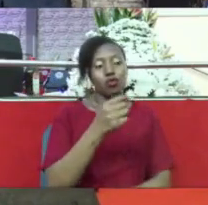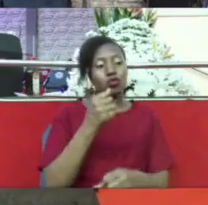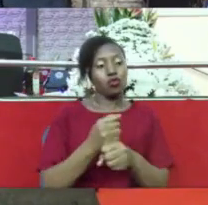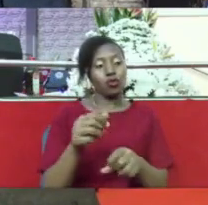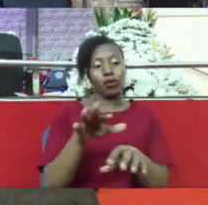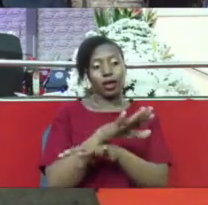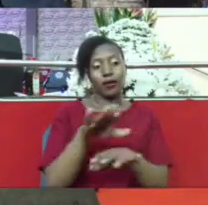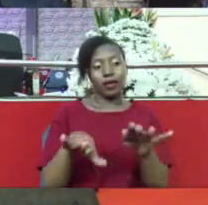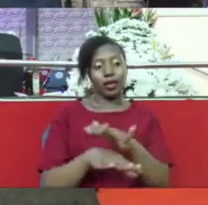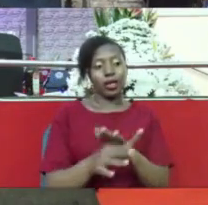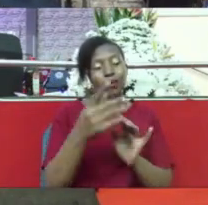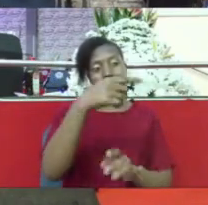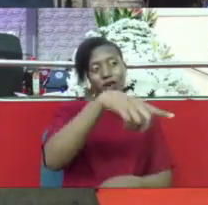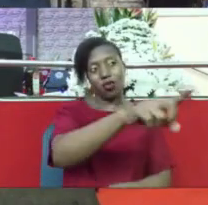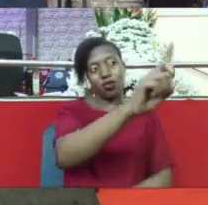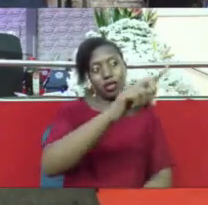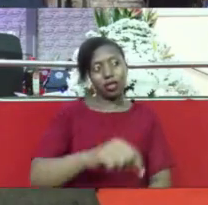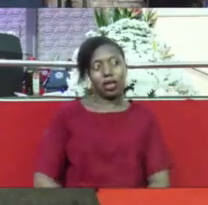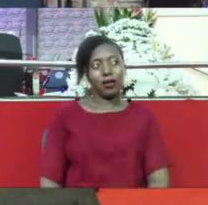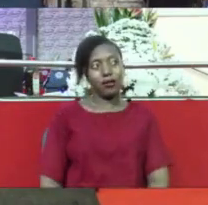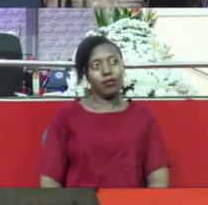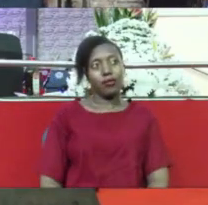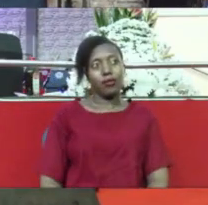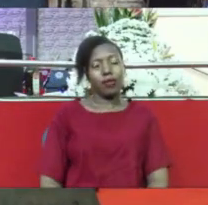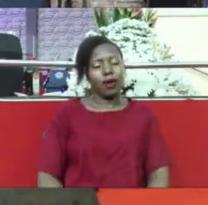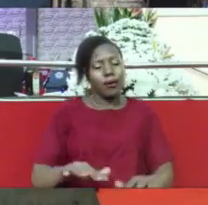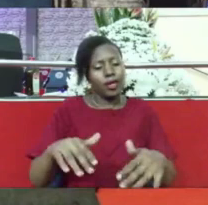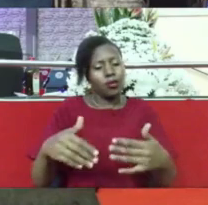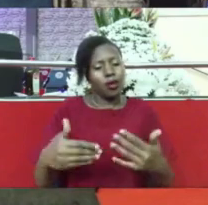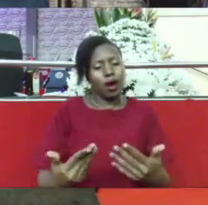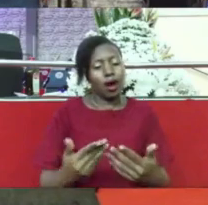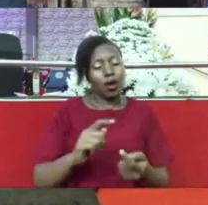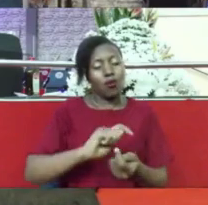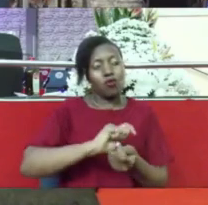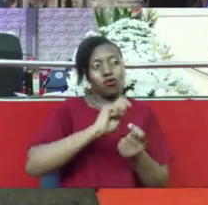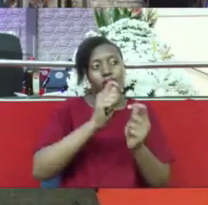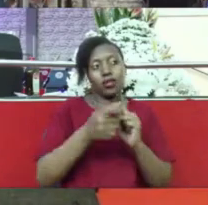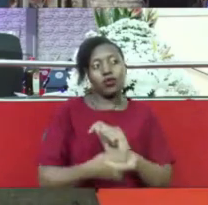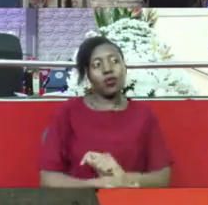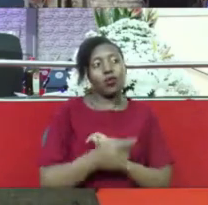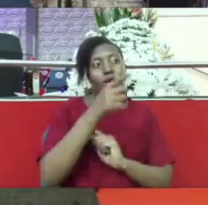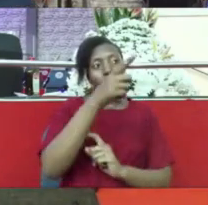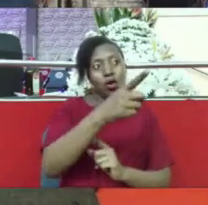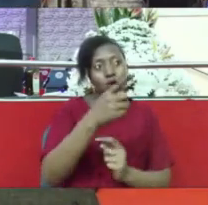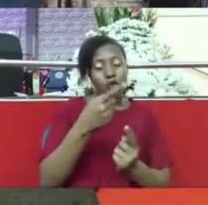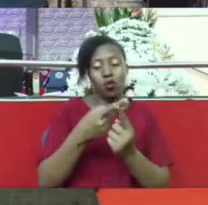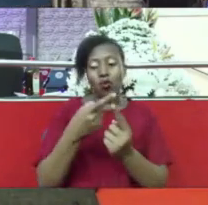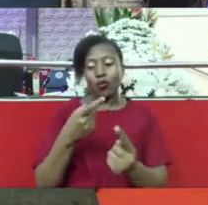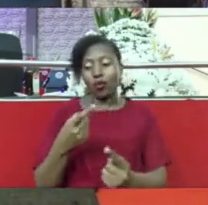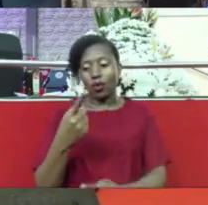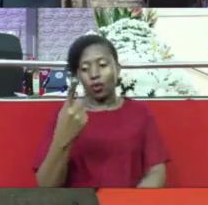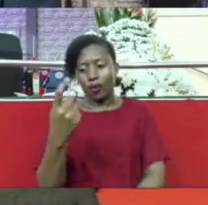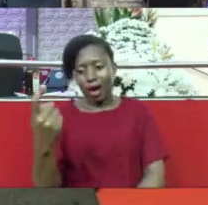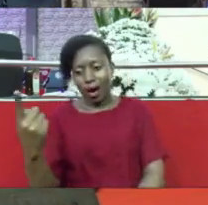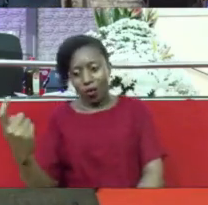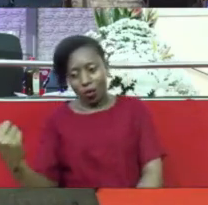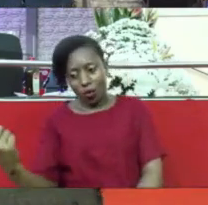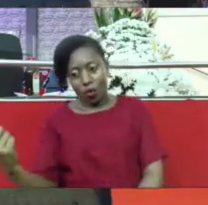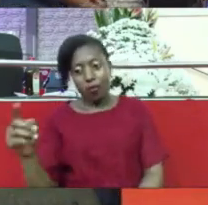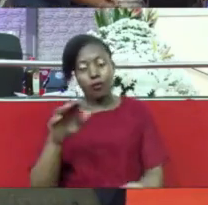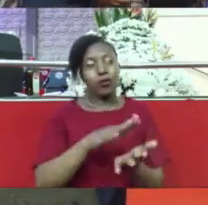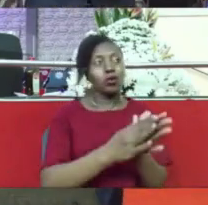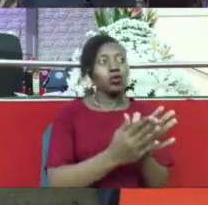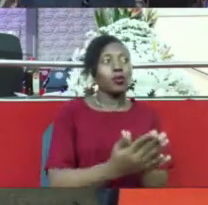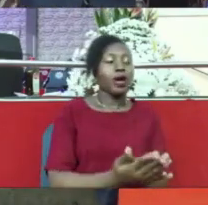mzigo ya kujifanyia mambo wewe mwenyewe. By transforming you from a worm to a harrow in the master's